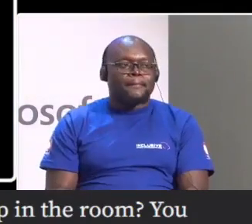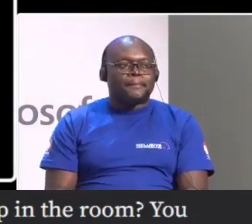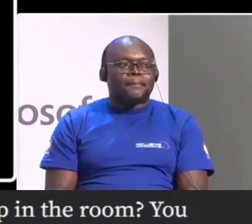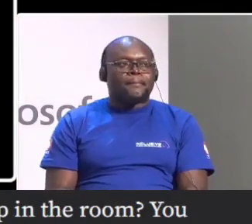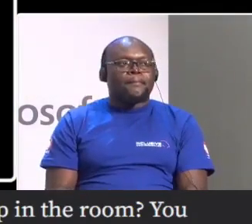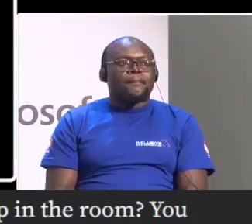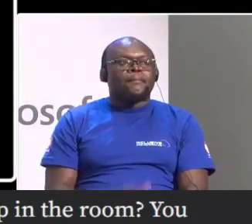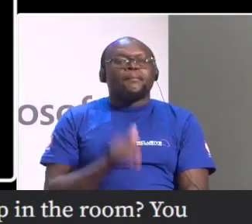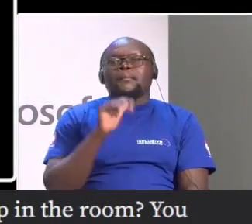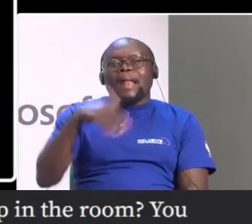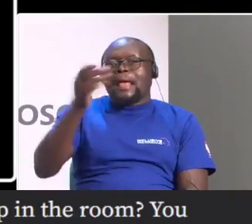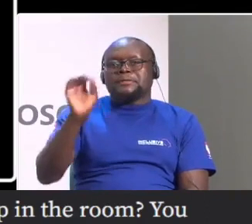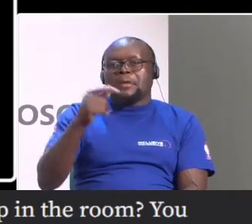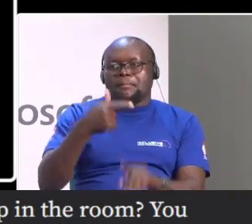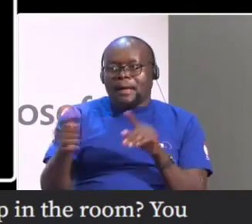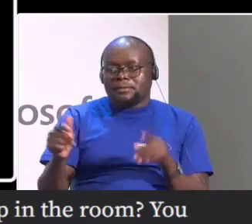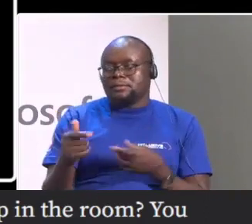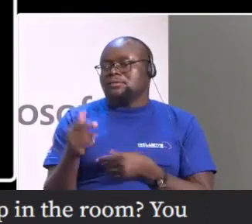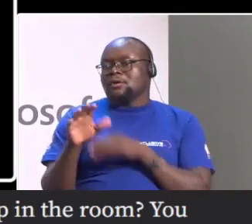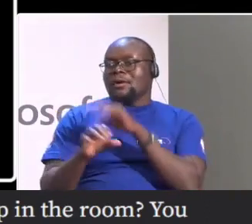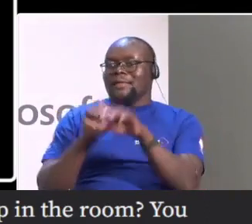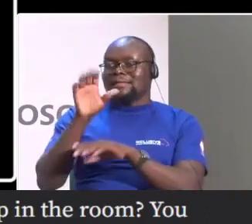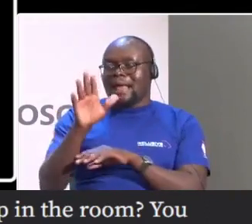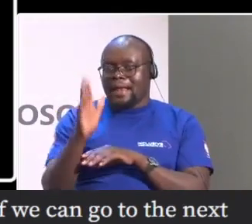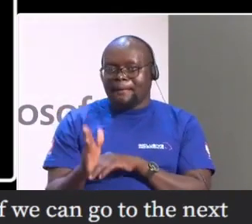Sorry, not next slide, but on the Slido,